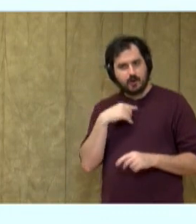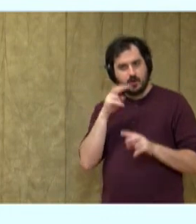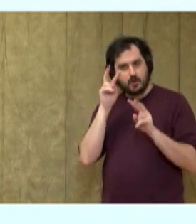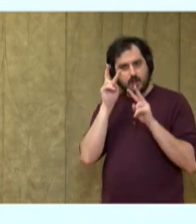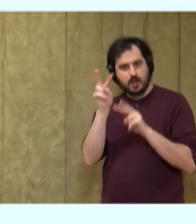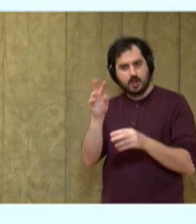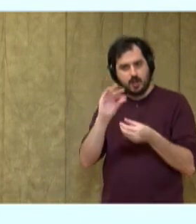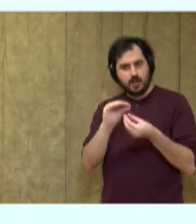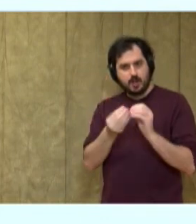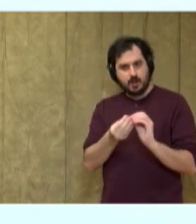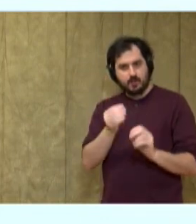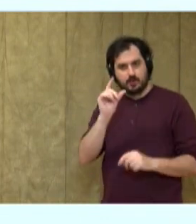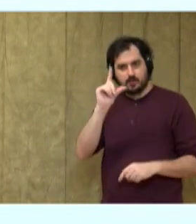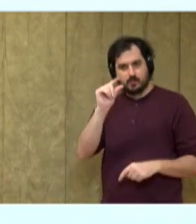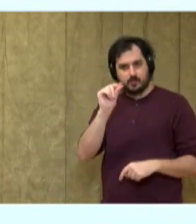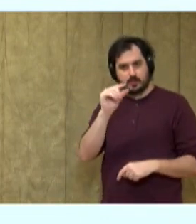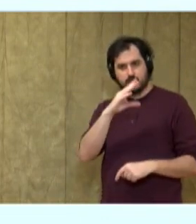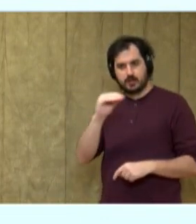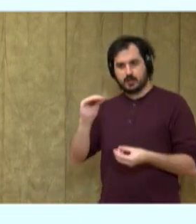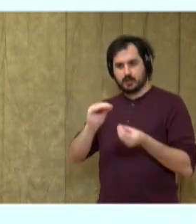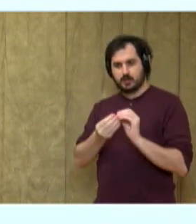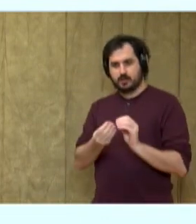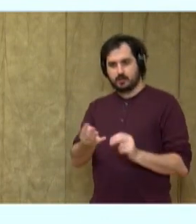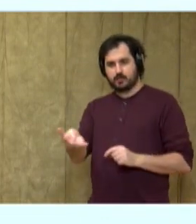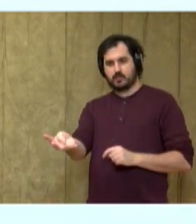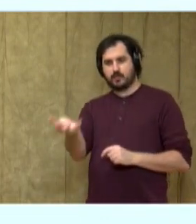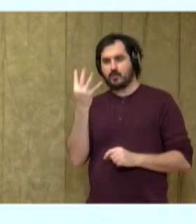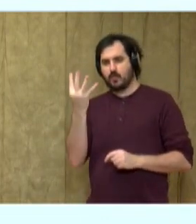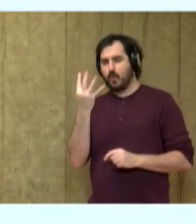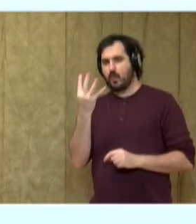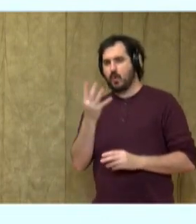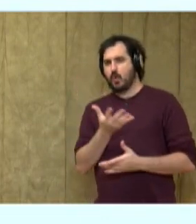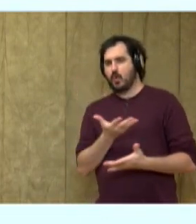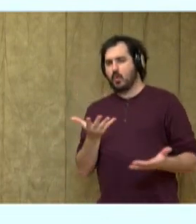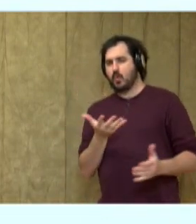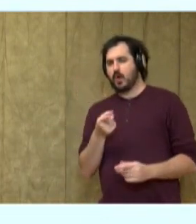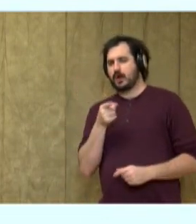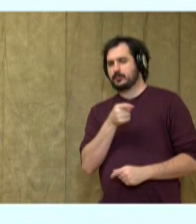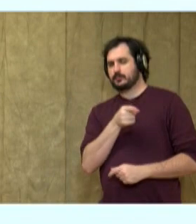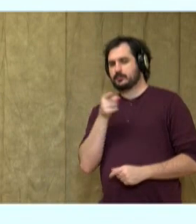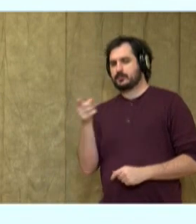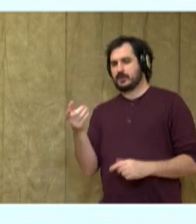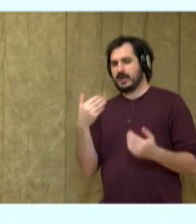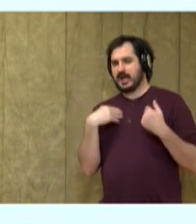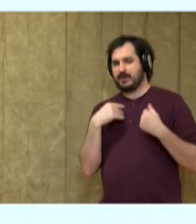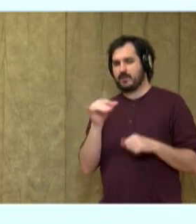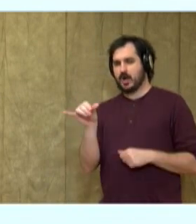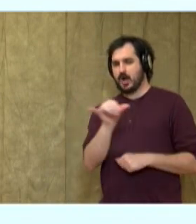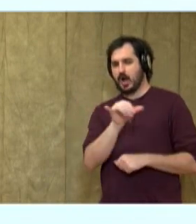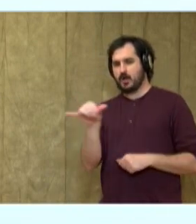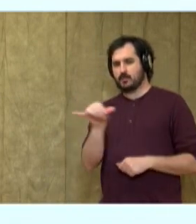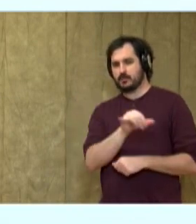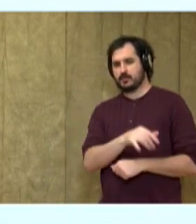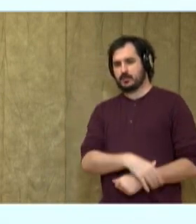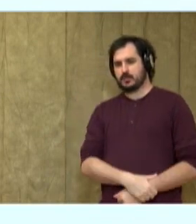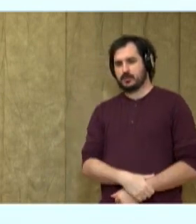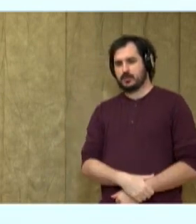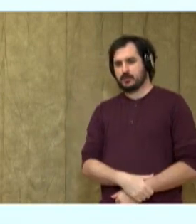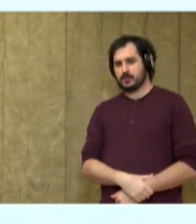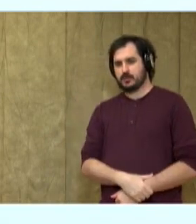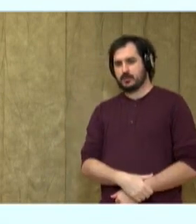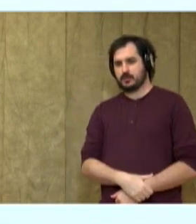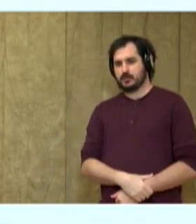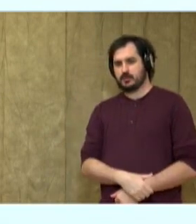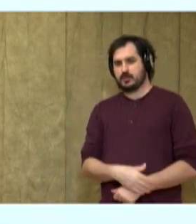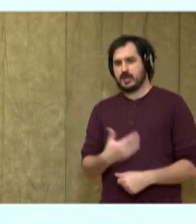number 20 and the number 4, what do they both have in common? They both have the number